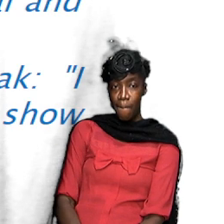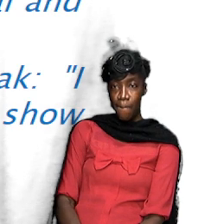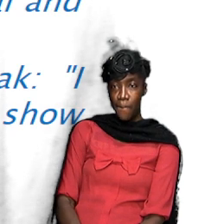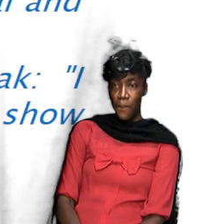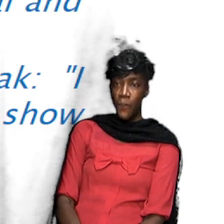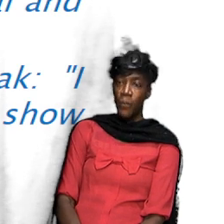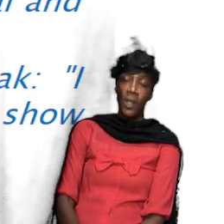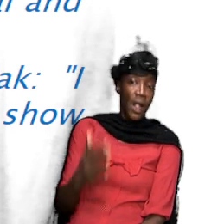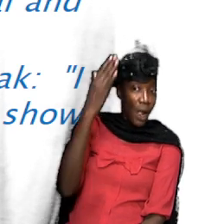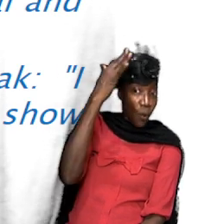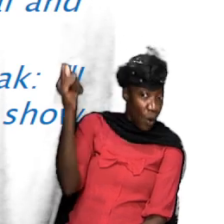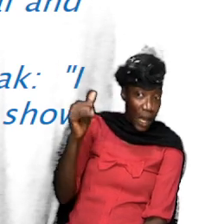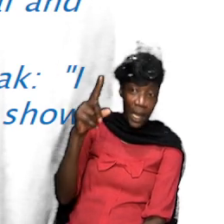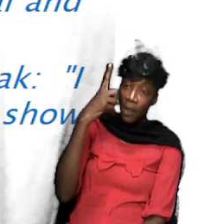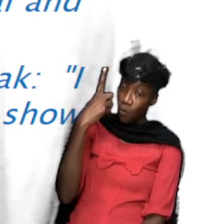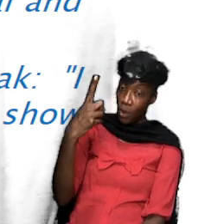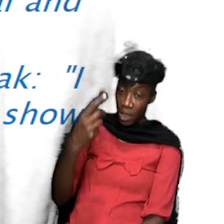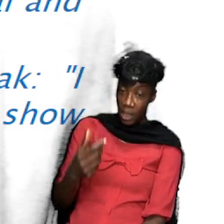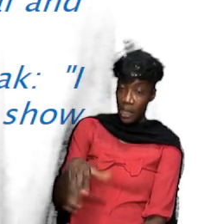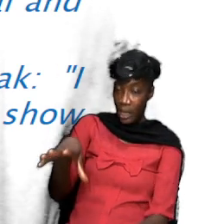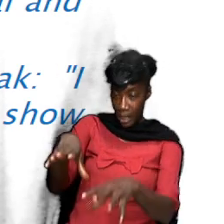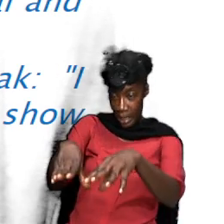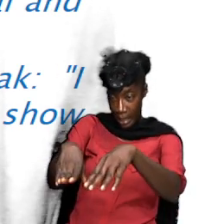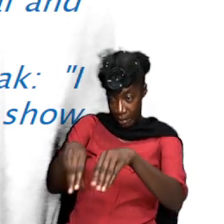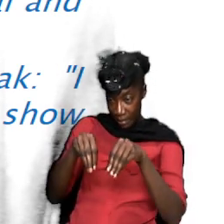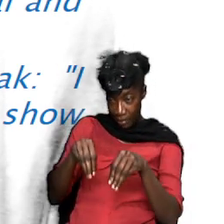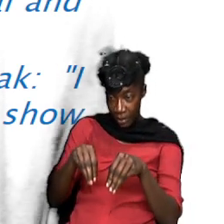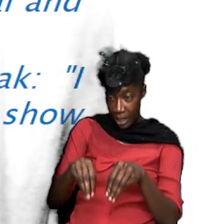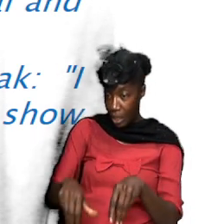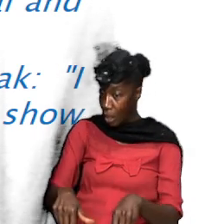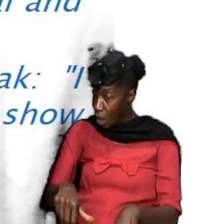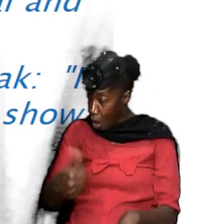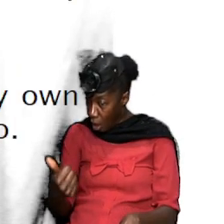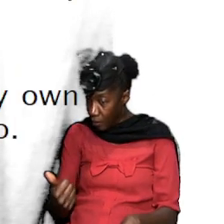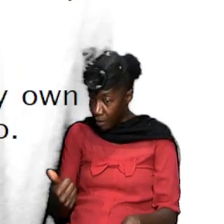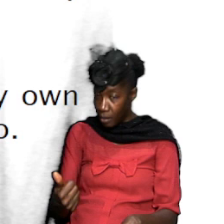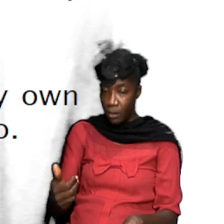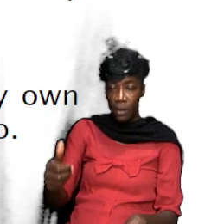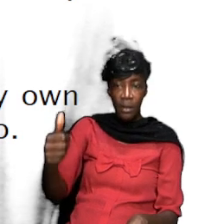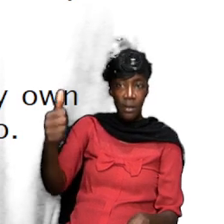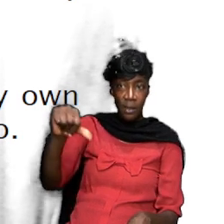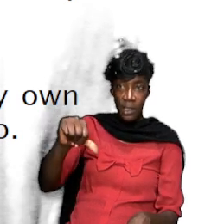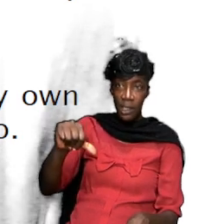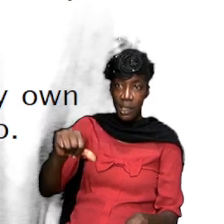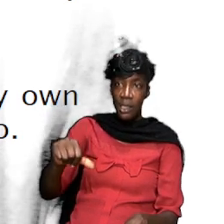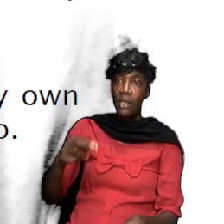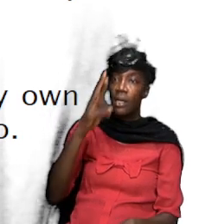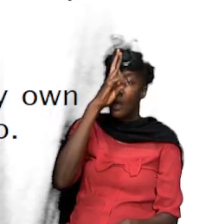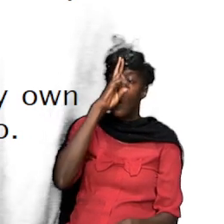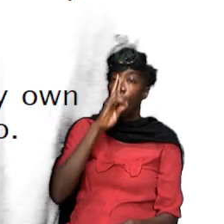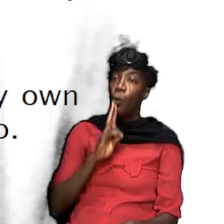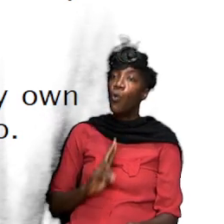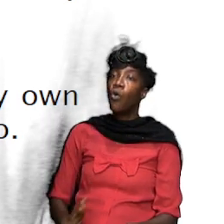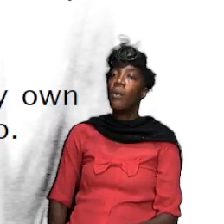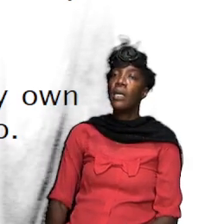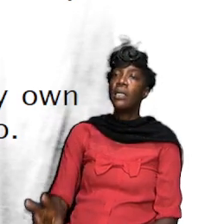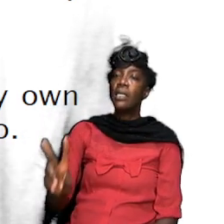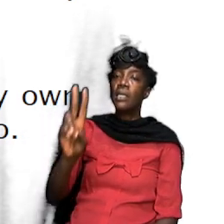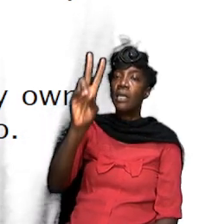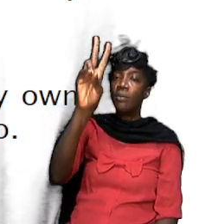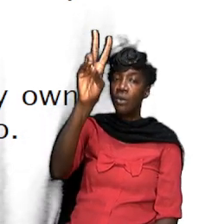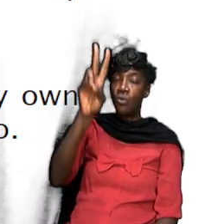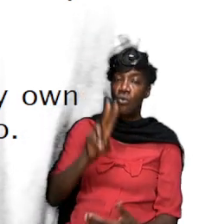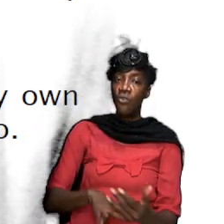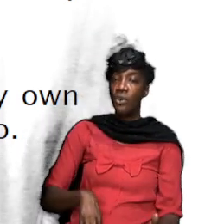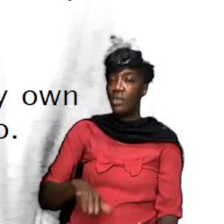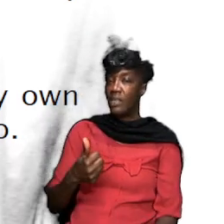But why was one accepted and the other rejected? Then we can look at Romans chapter 2, verse